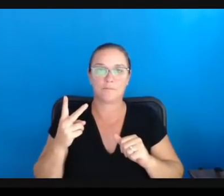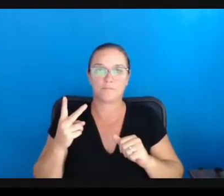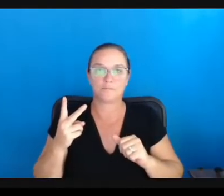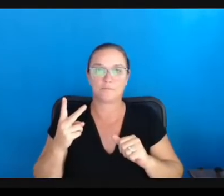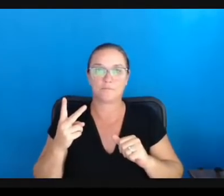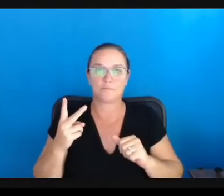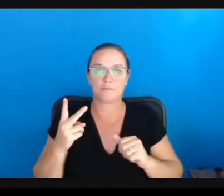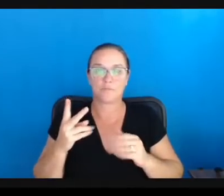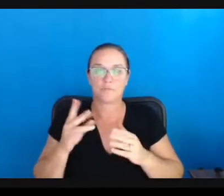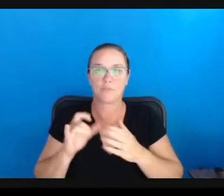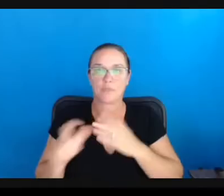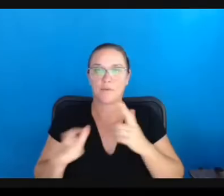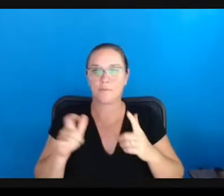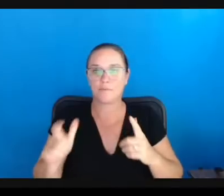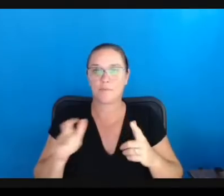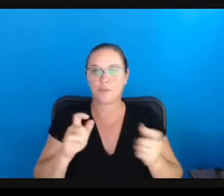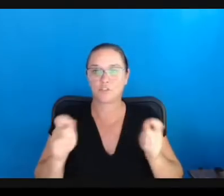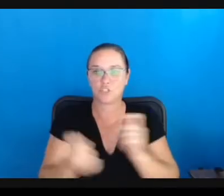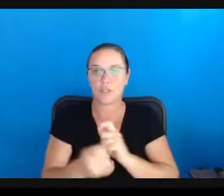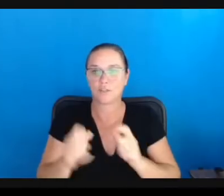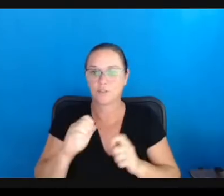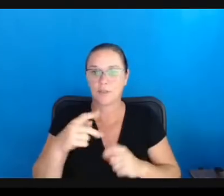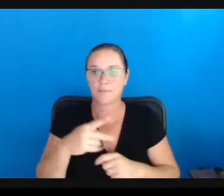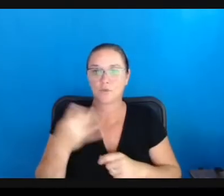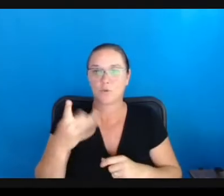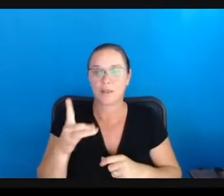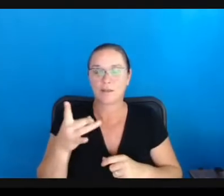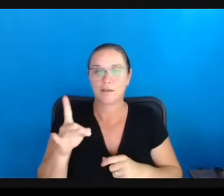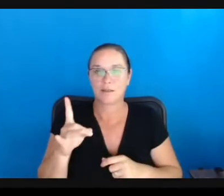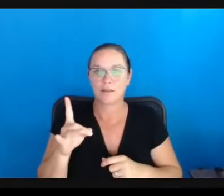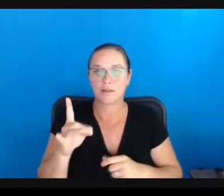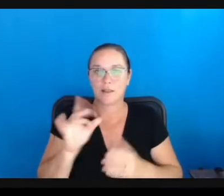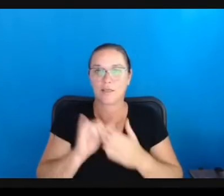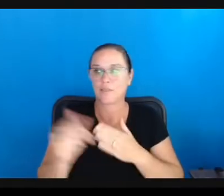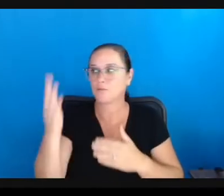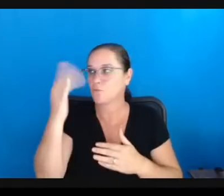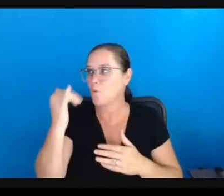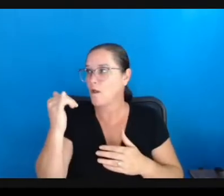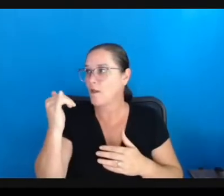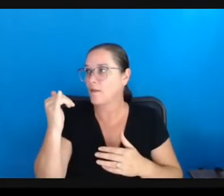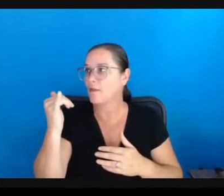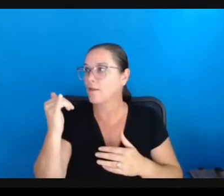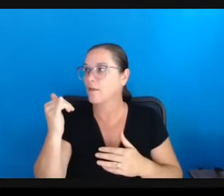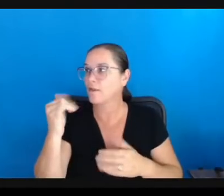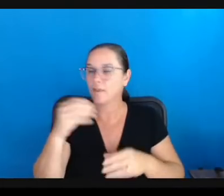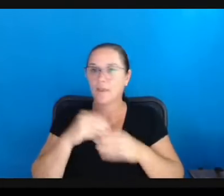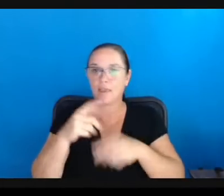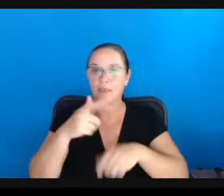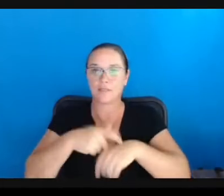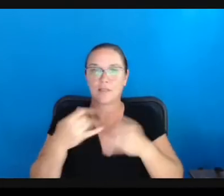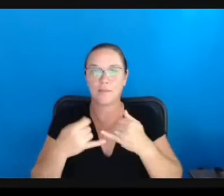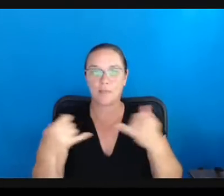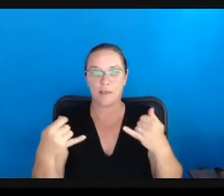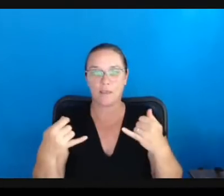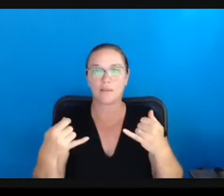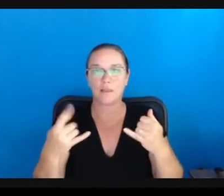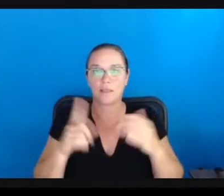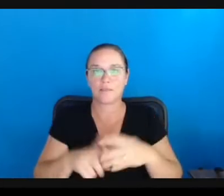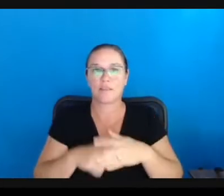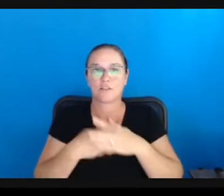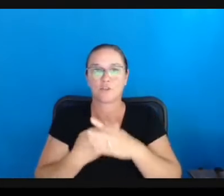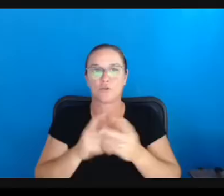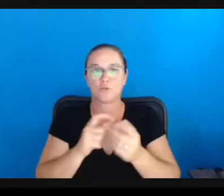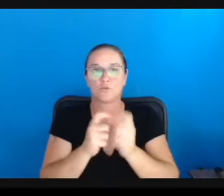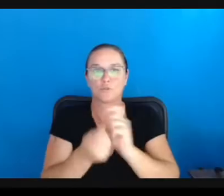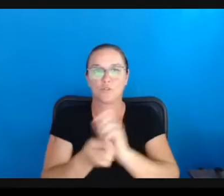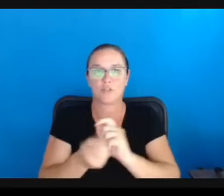value at episode 18, which is why in their timeline, they begin changing how they